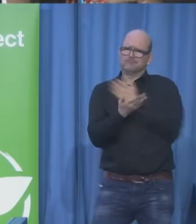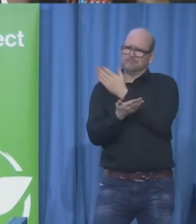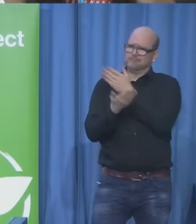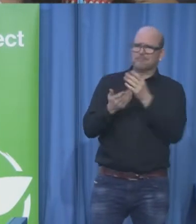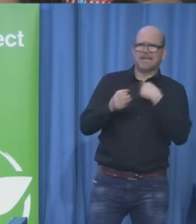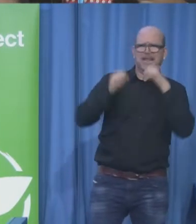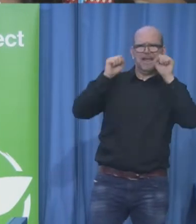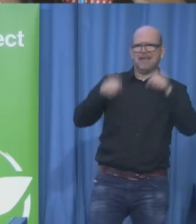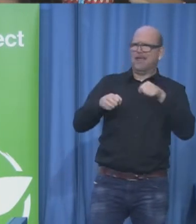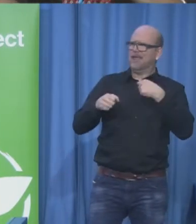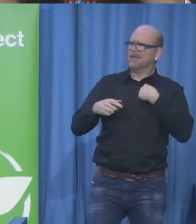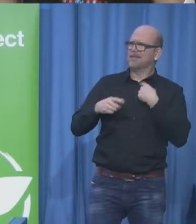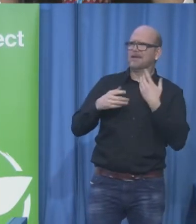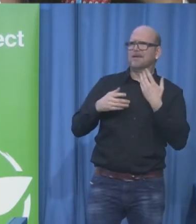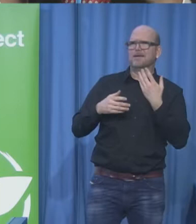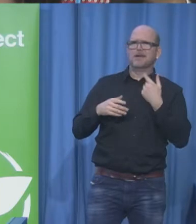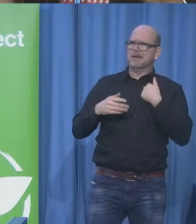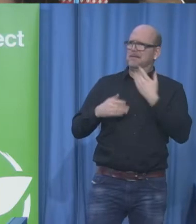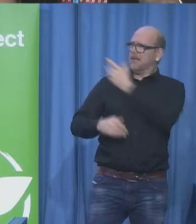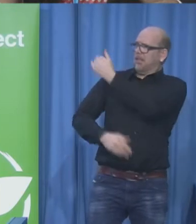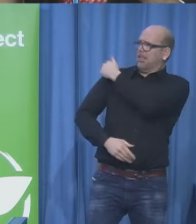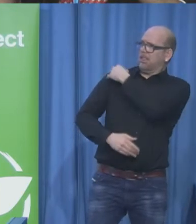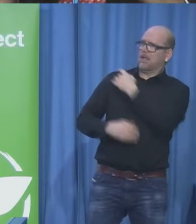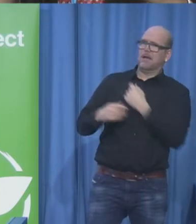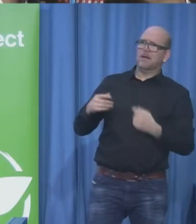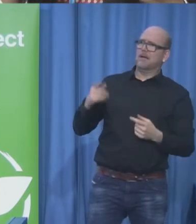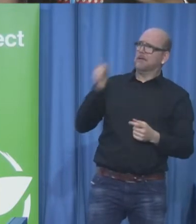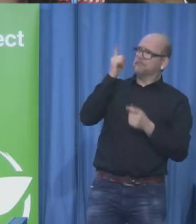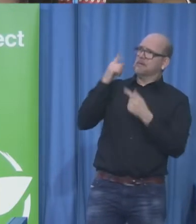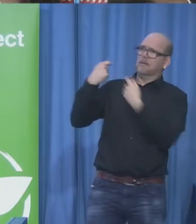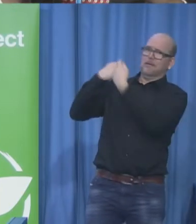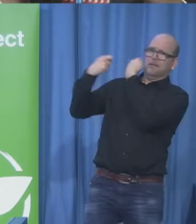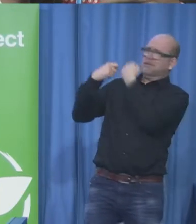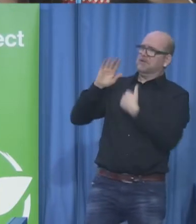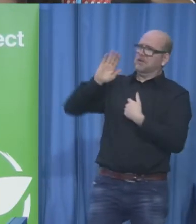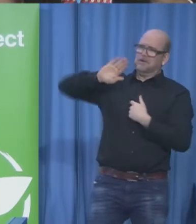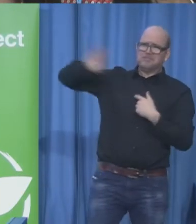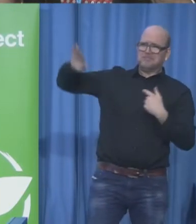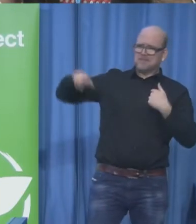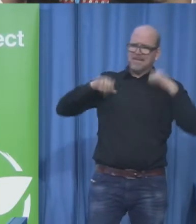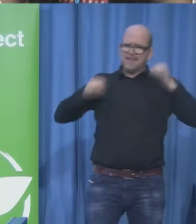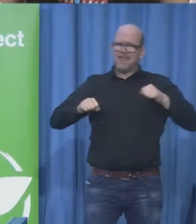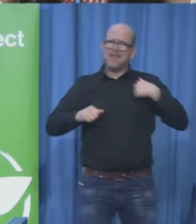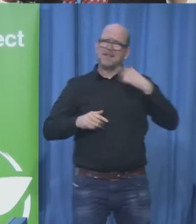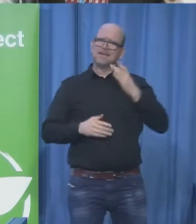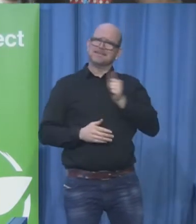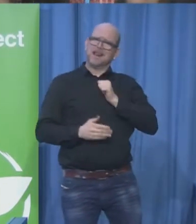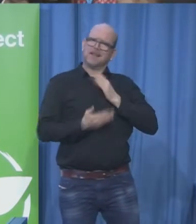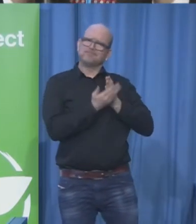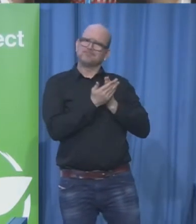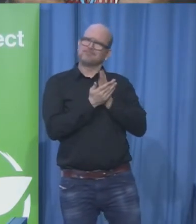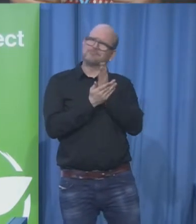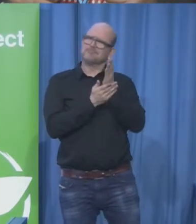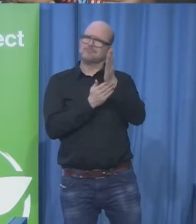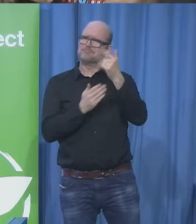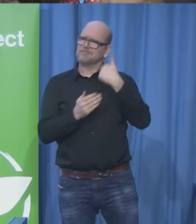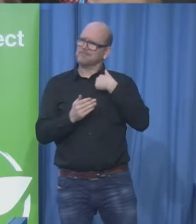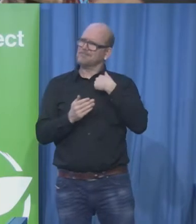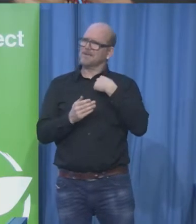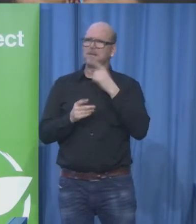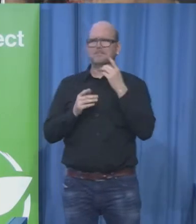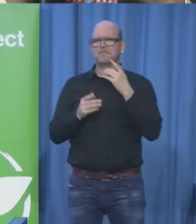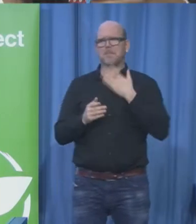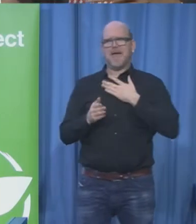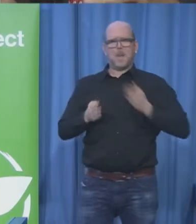think what's extraordinary is that for most people with disabilities, but I think it goes to the idea of for most people who are just simply different,